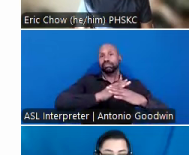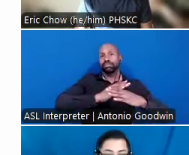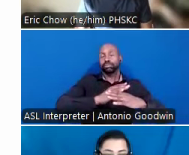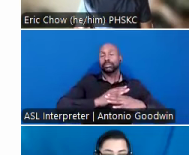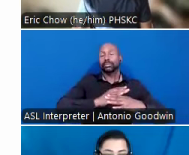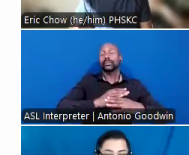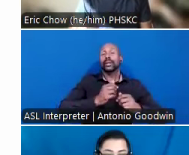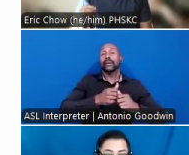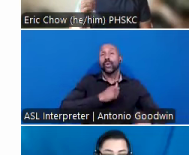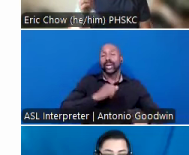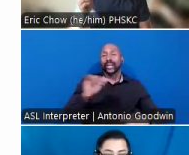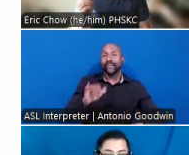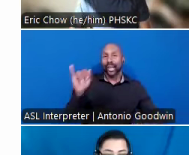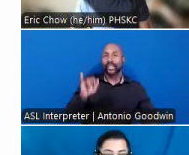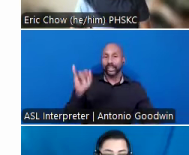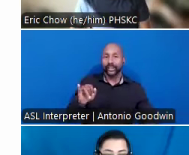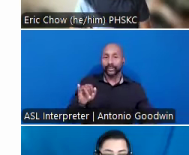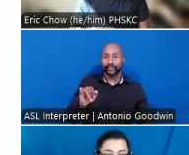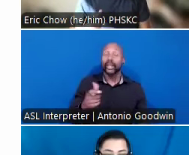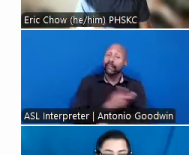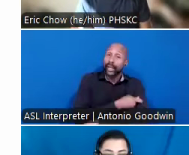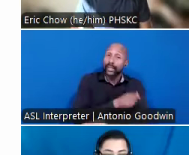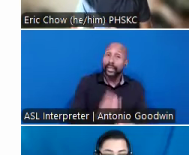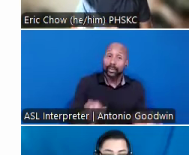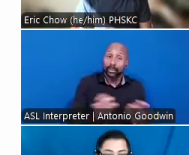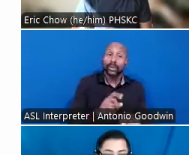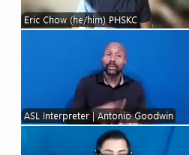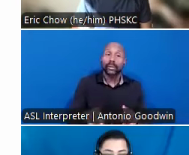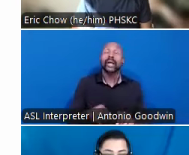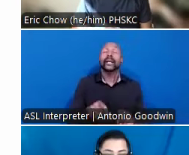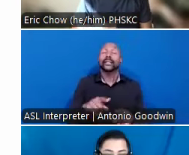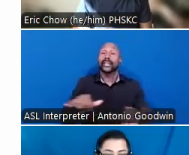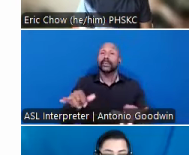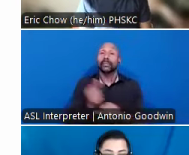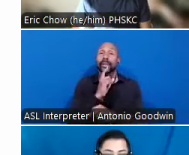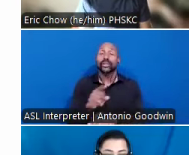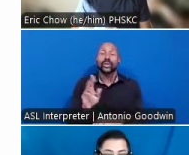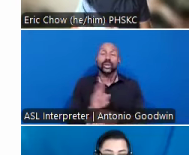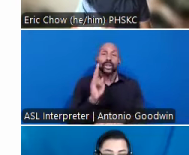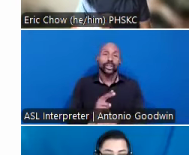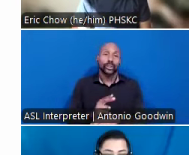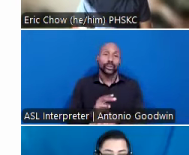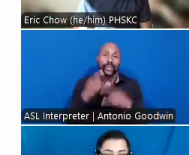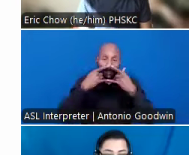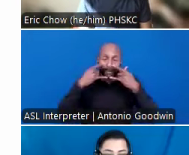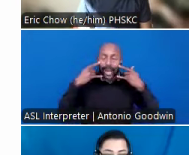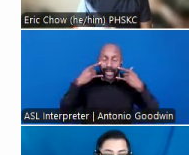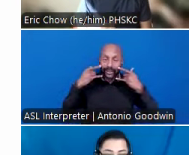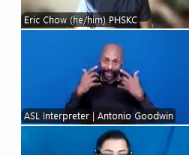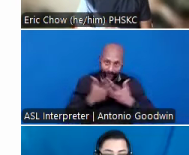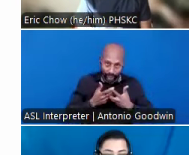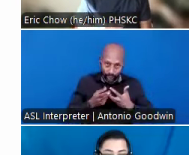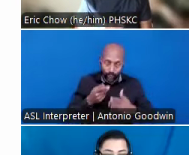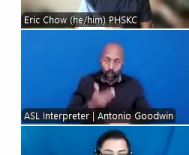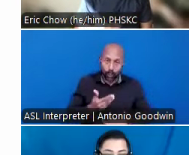is important, making sure that you're wearing a well-fitting, high-quality mask, improving ventilations, and just taking precautions,